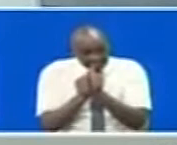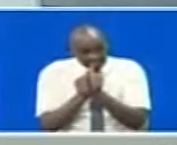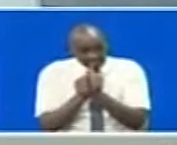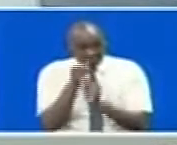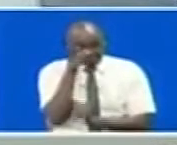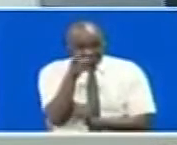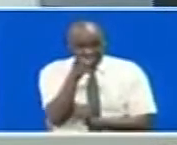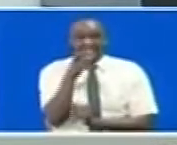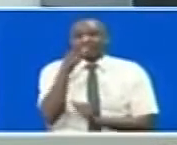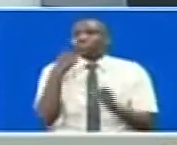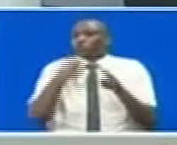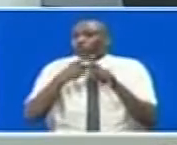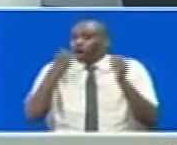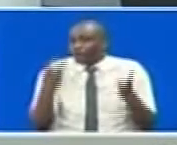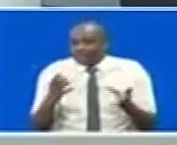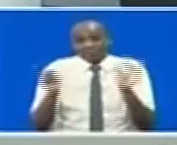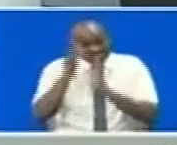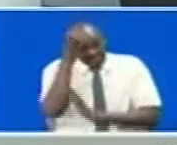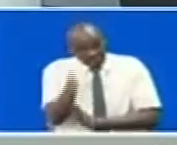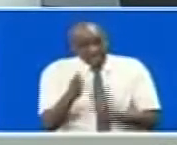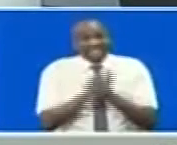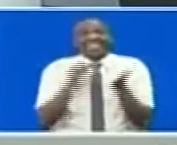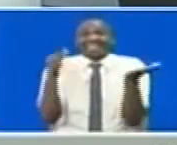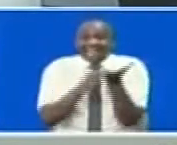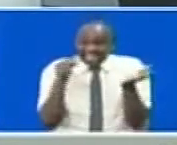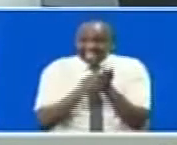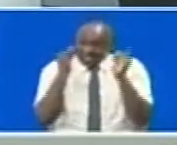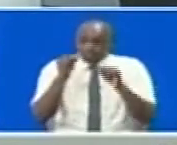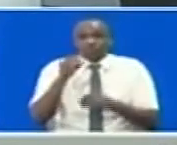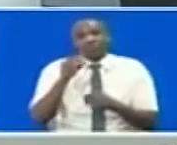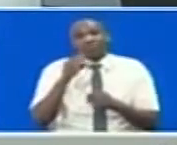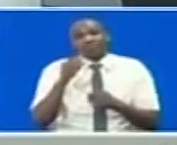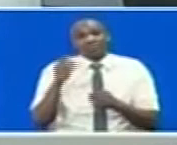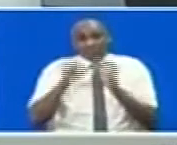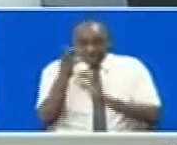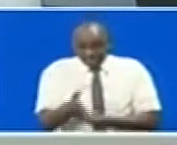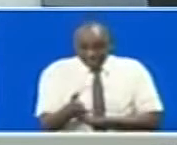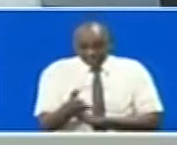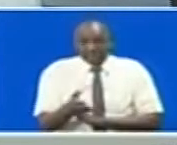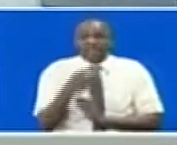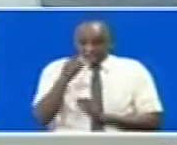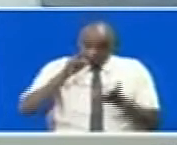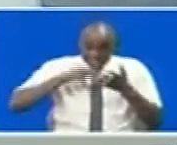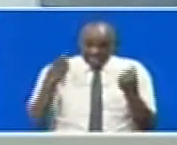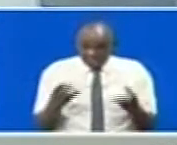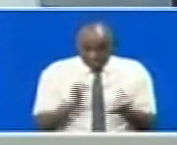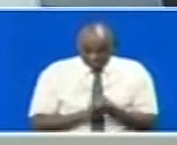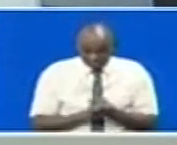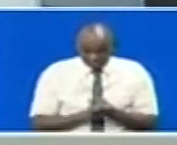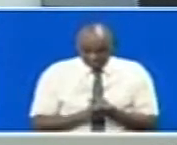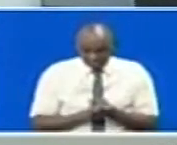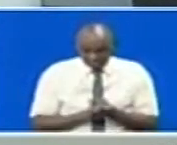110 is the total number of ministers in Ghana's new cabinet, some say, and counting. Let me just break down this number for you before we move